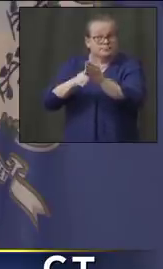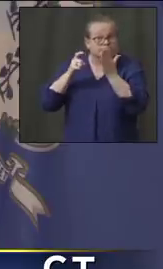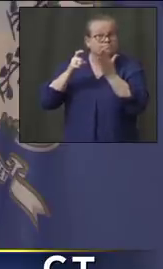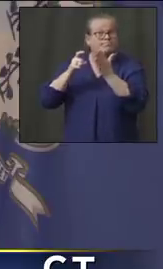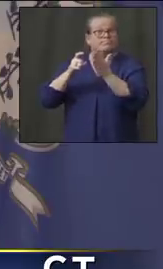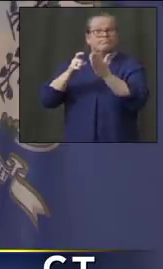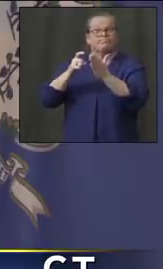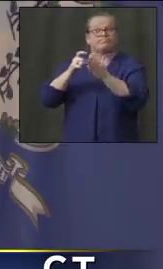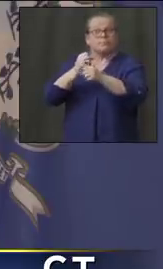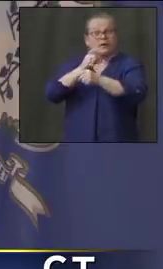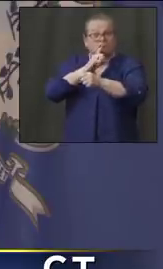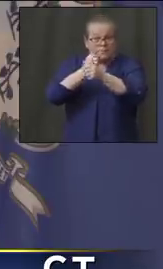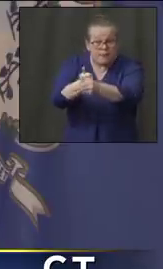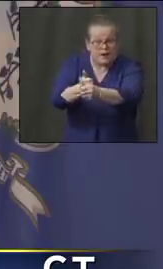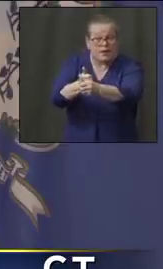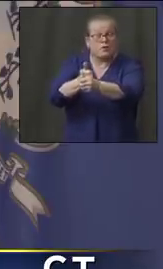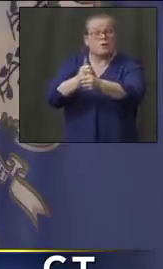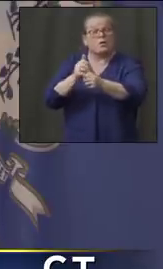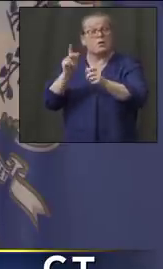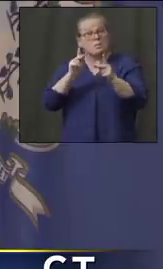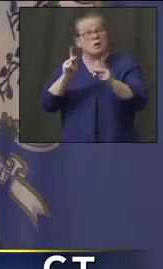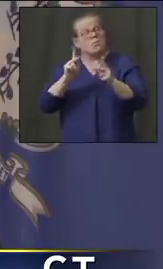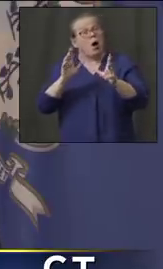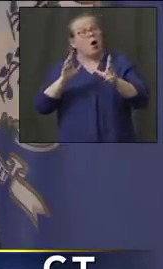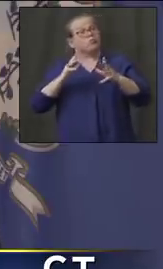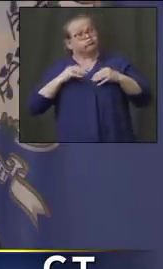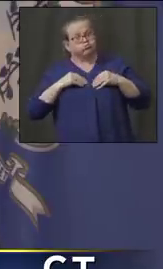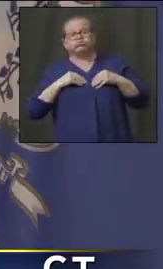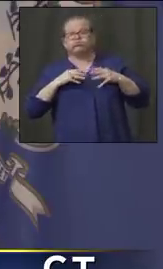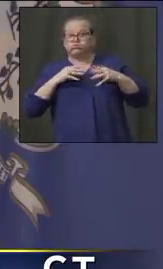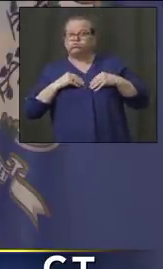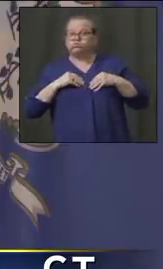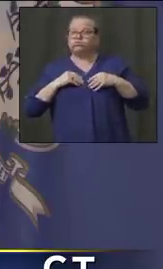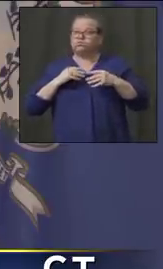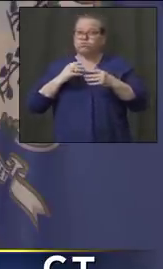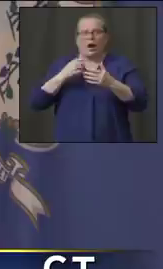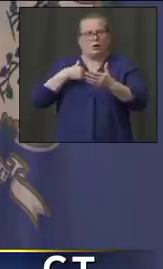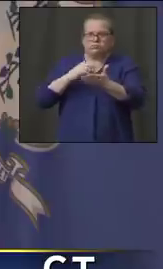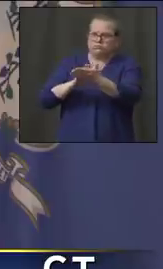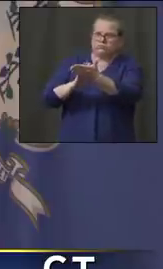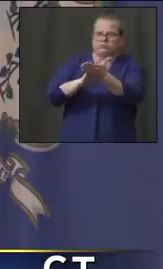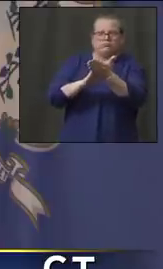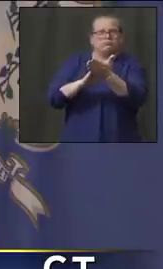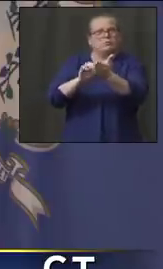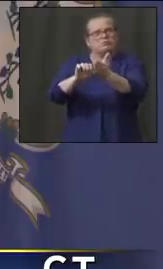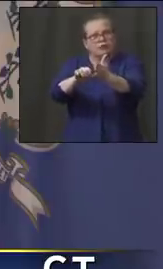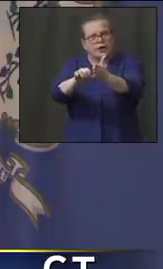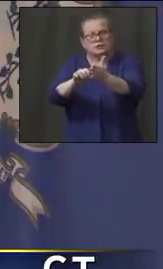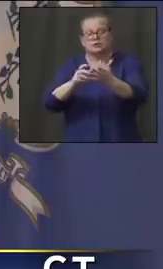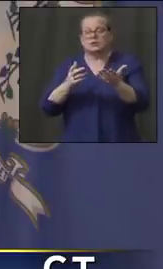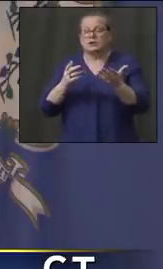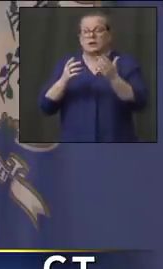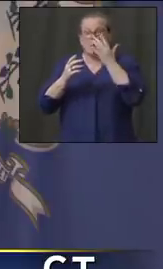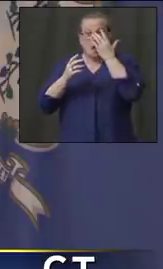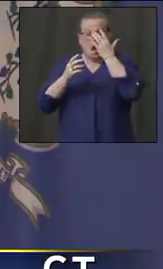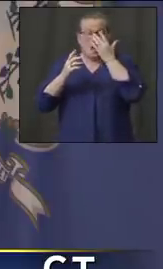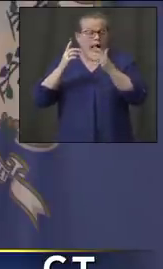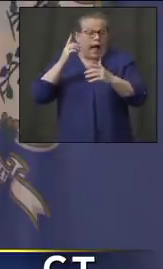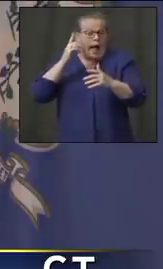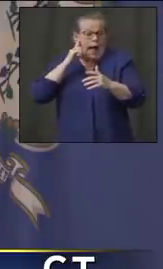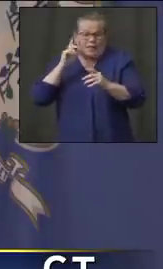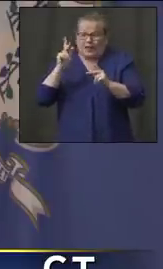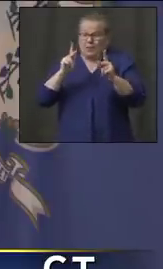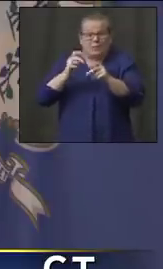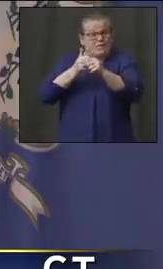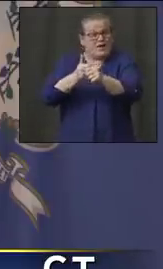don't really want you to open right now. I think consumers will vote with their feet if they think stores are opening up too soon. And if there have